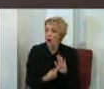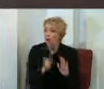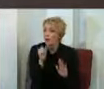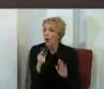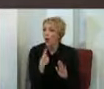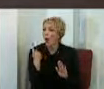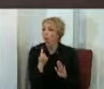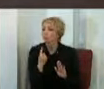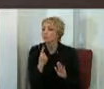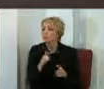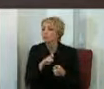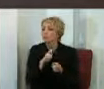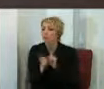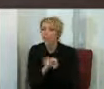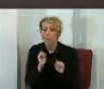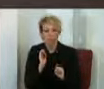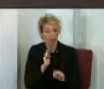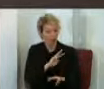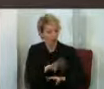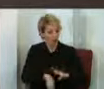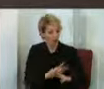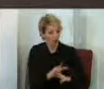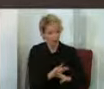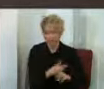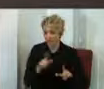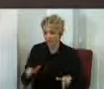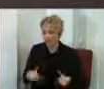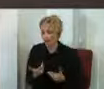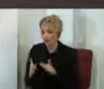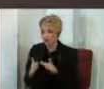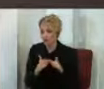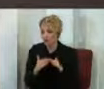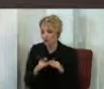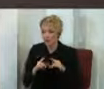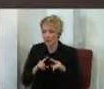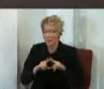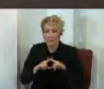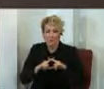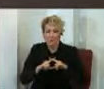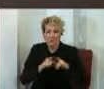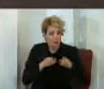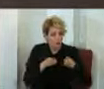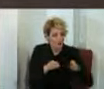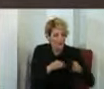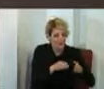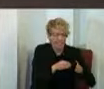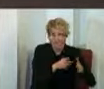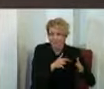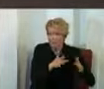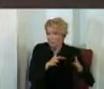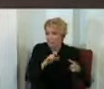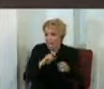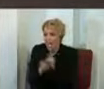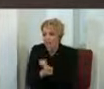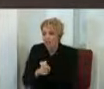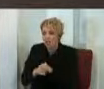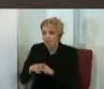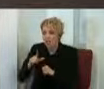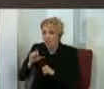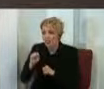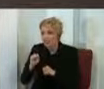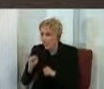may not just transform our community, might not just transform our church, may not just transform this street, may not just transform Los